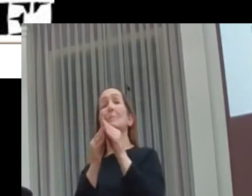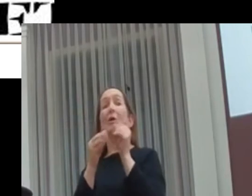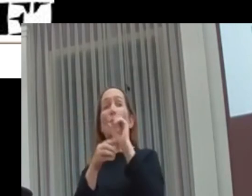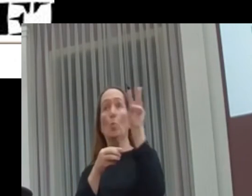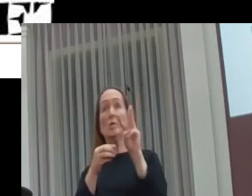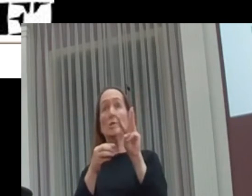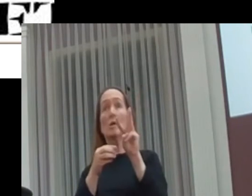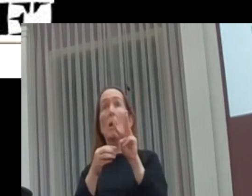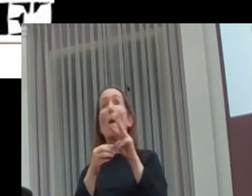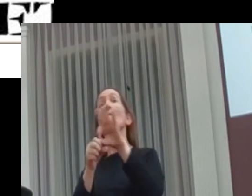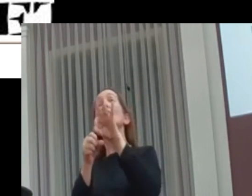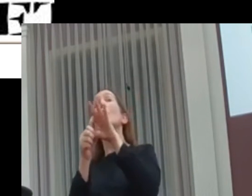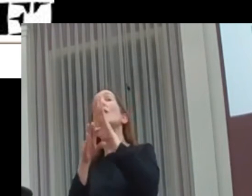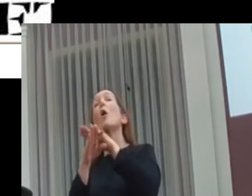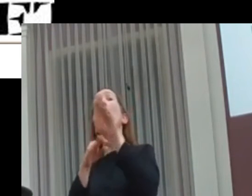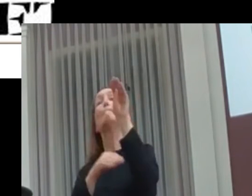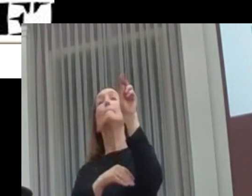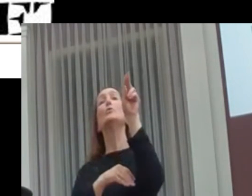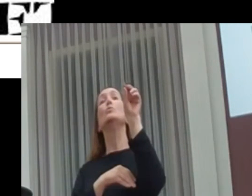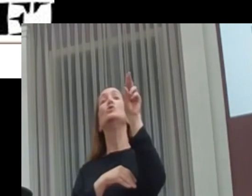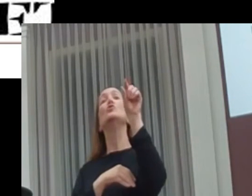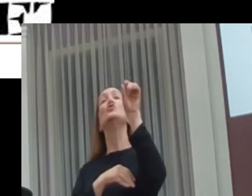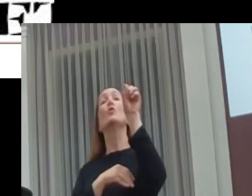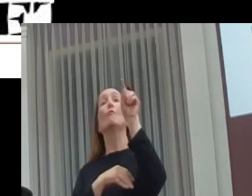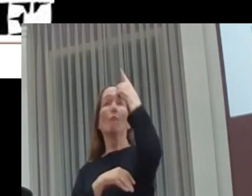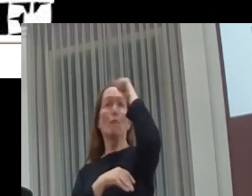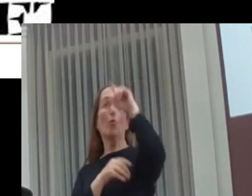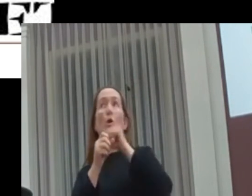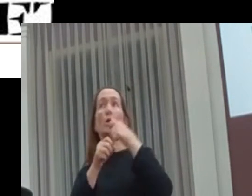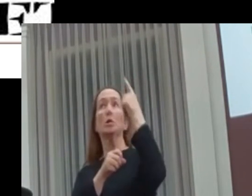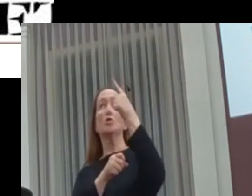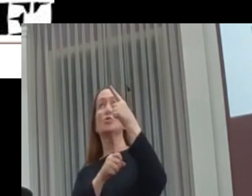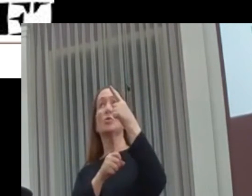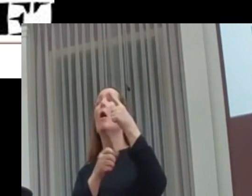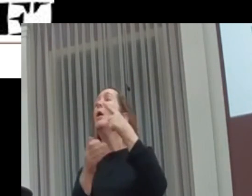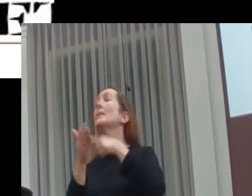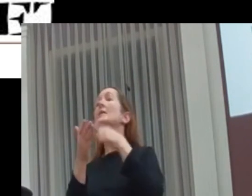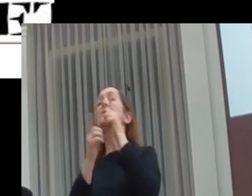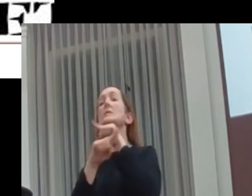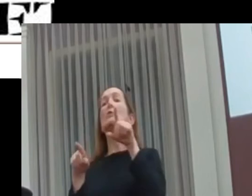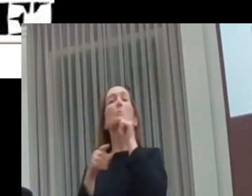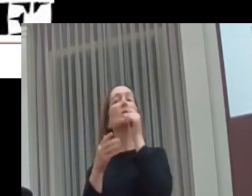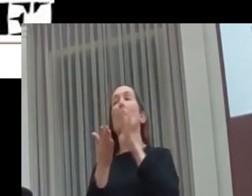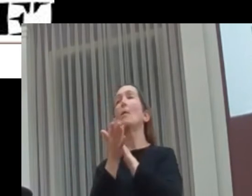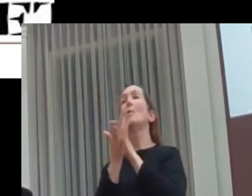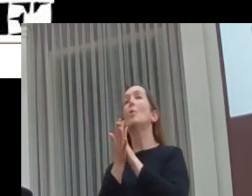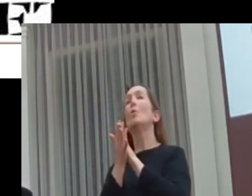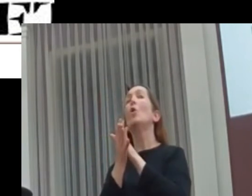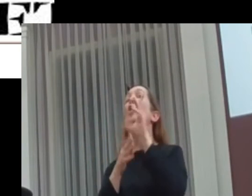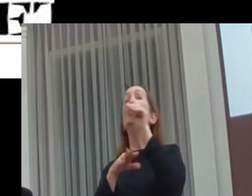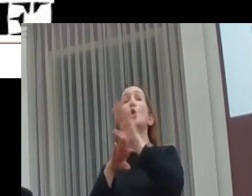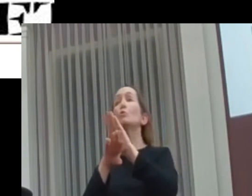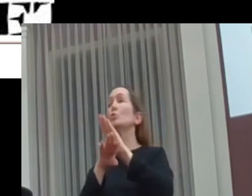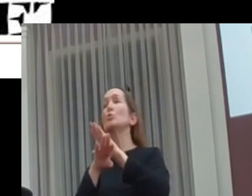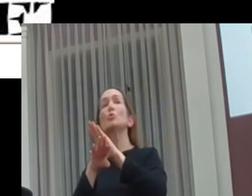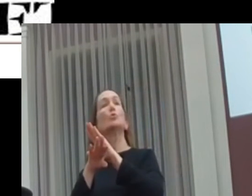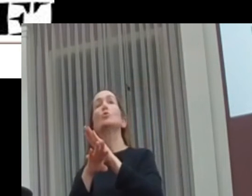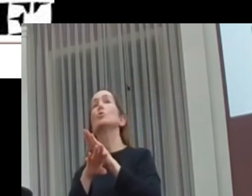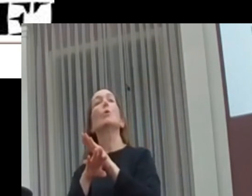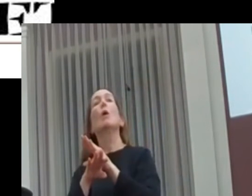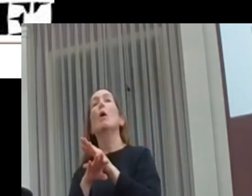But there is going to be a business meeting this Wednesday, and we're going to be voting on the proposed budget for that. Also, this announcement is not on your